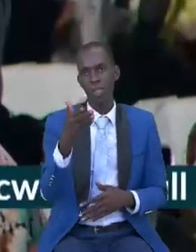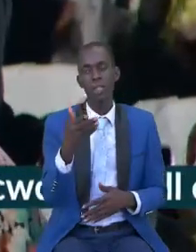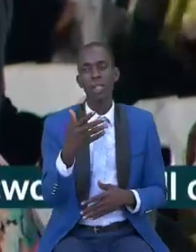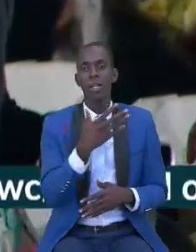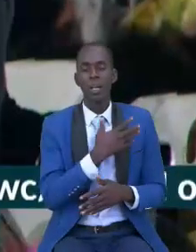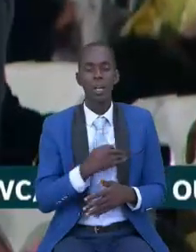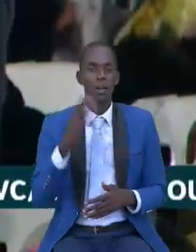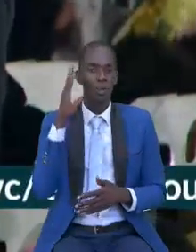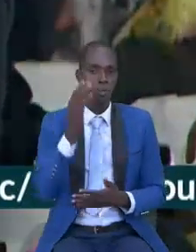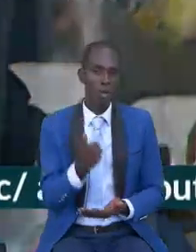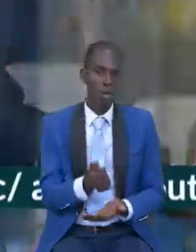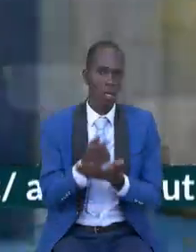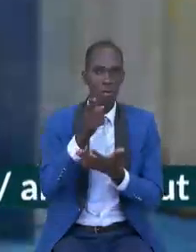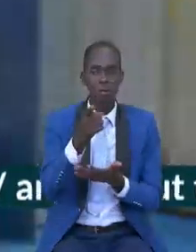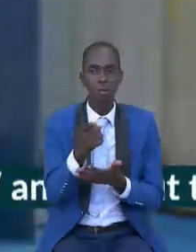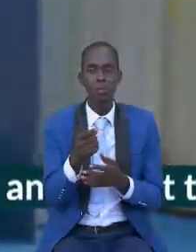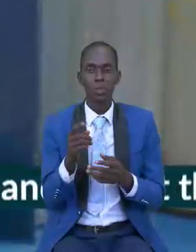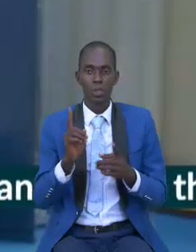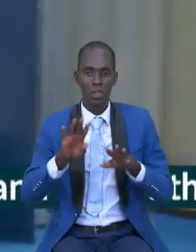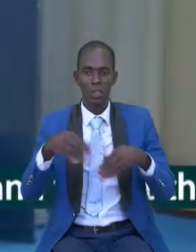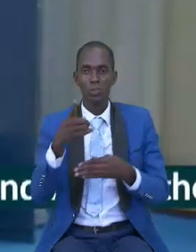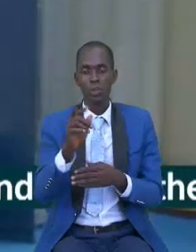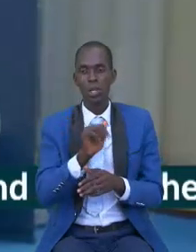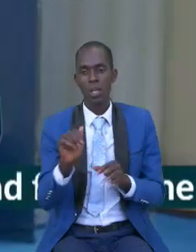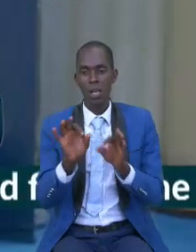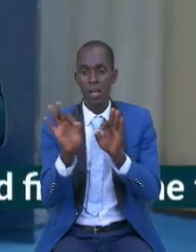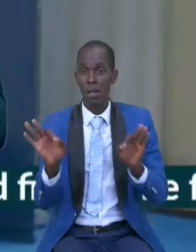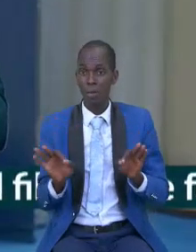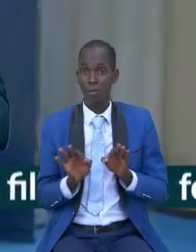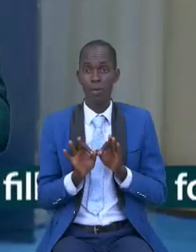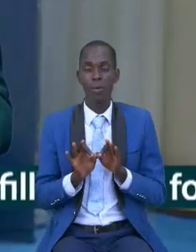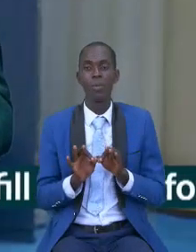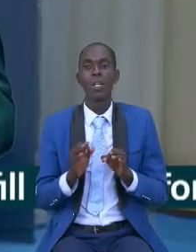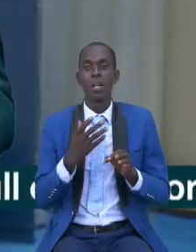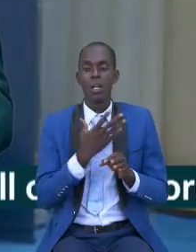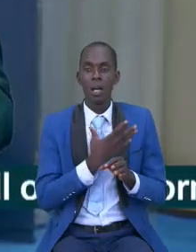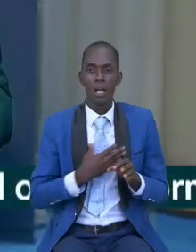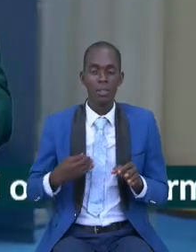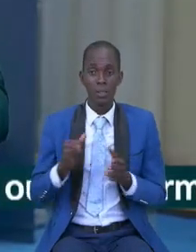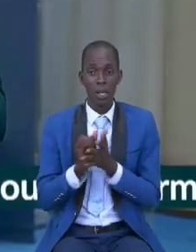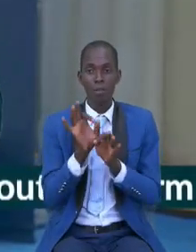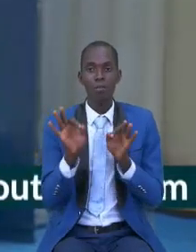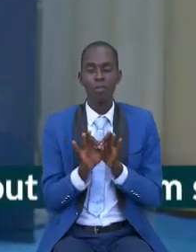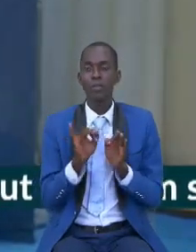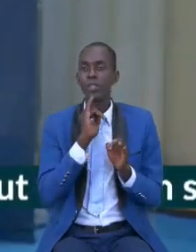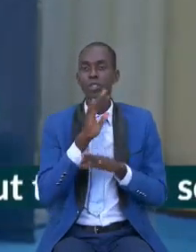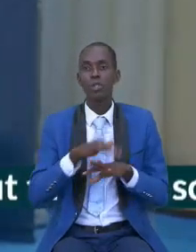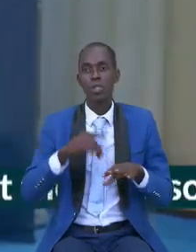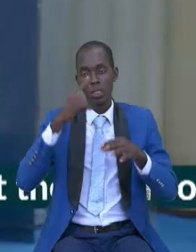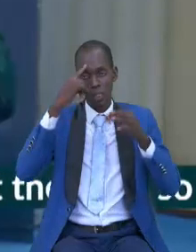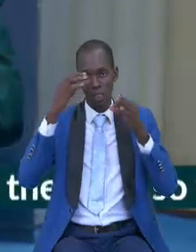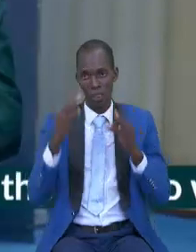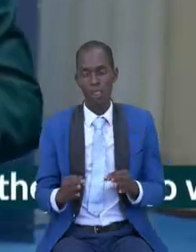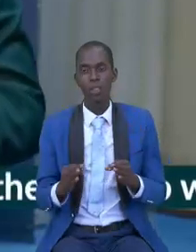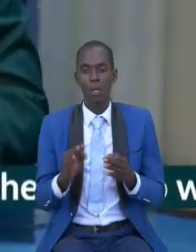them to fill the forms. Give them that decision slip and allow them, if they know how to